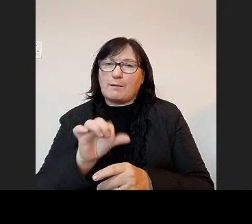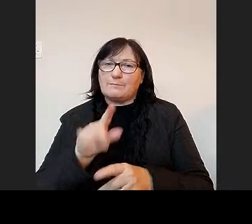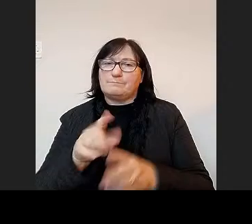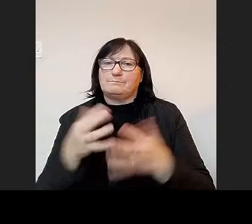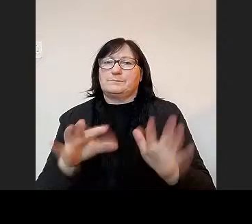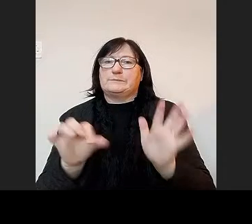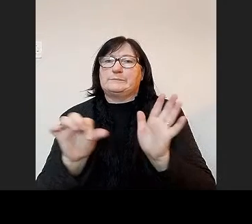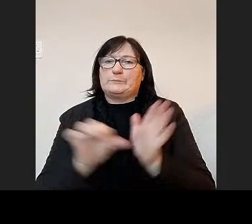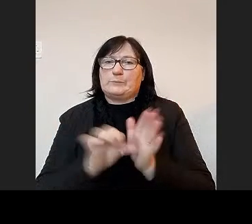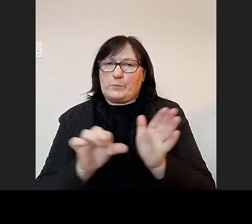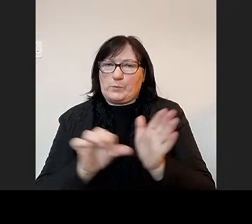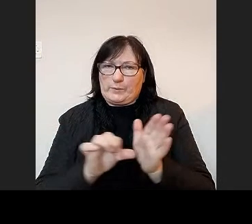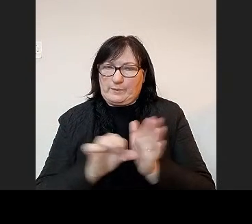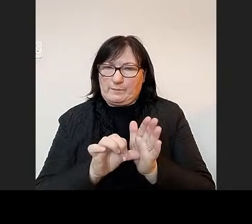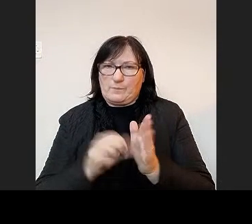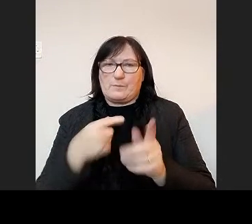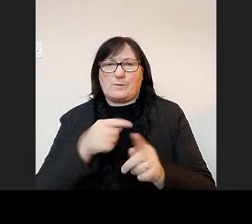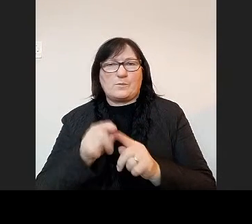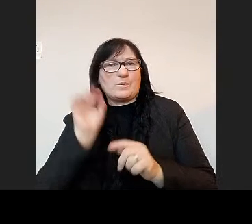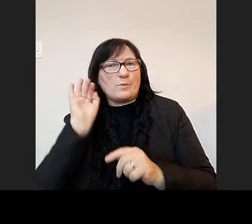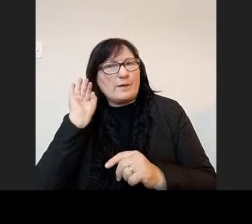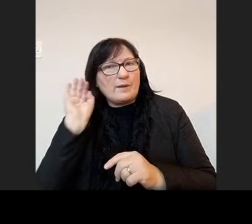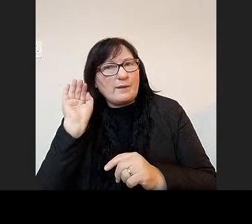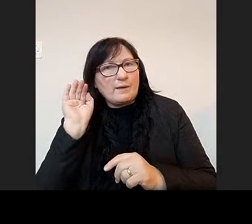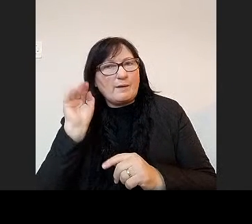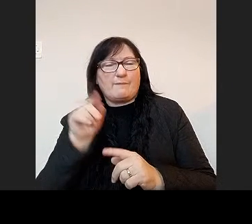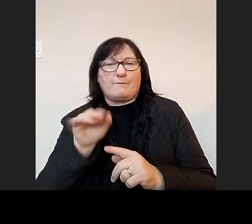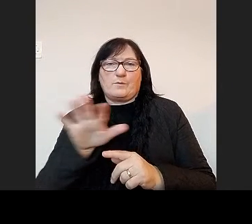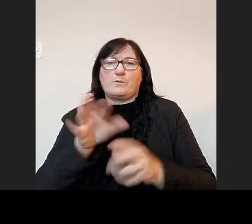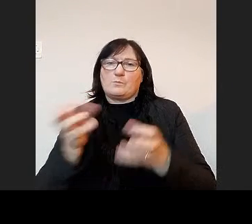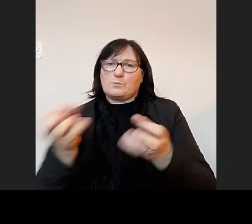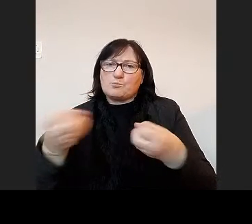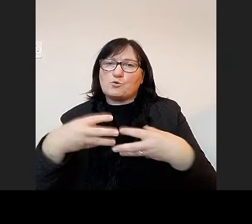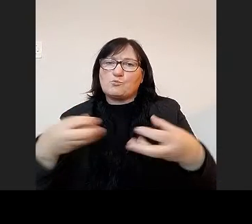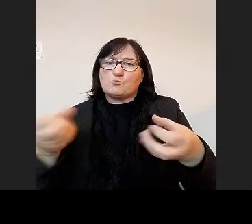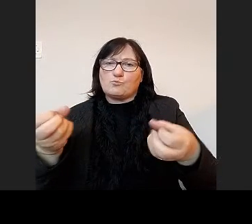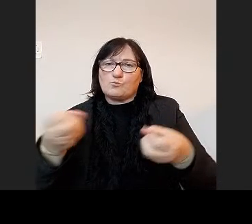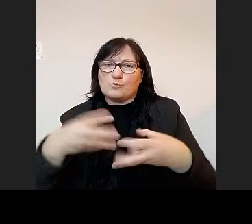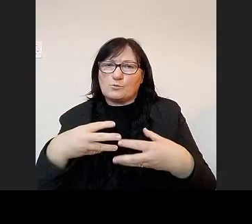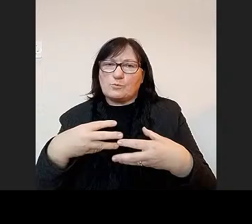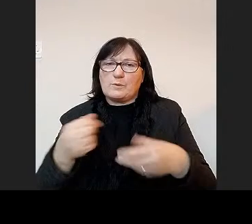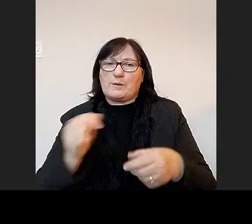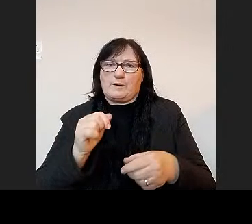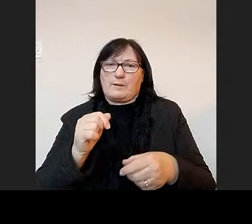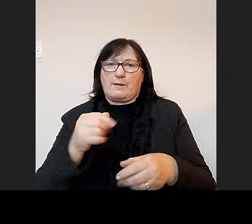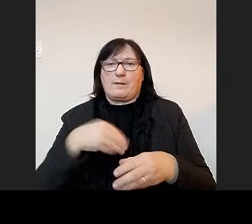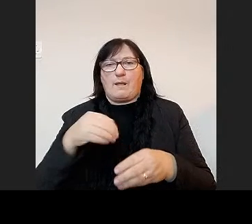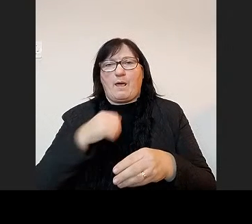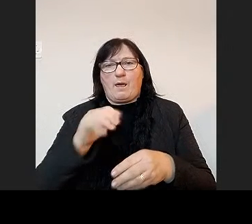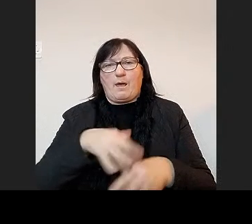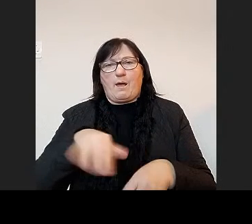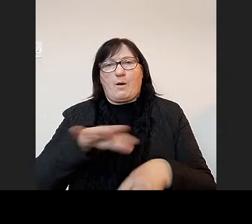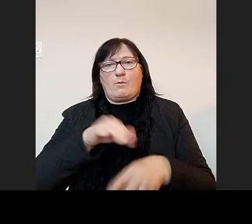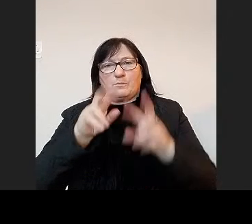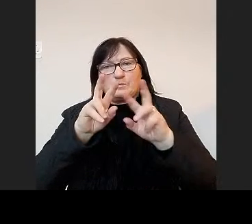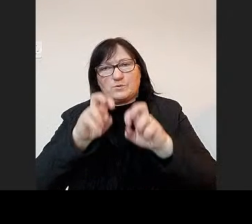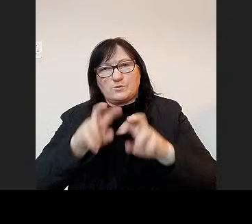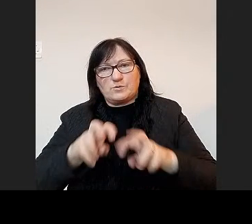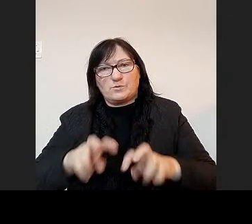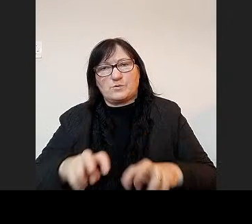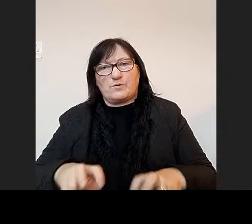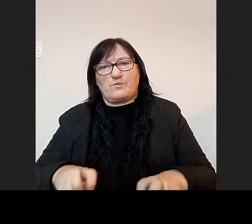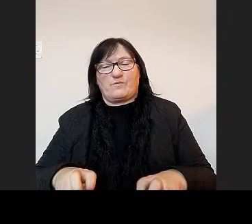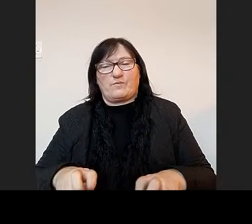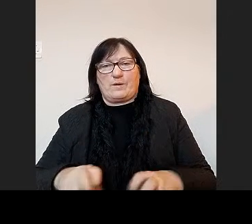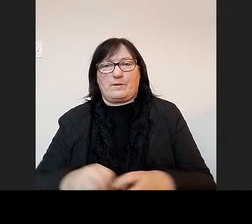you by giving us feedback in our survey. We just have a 5-second survey at the end of